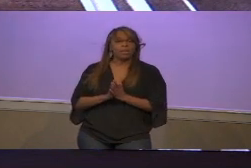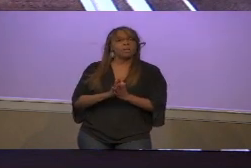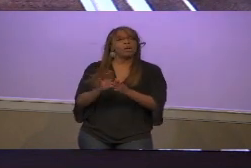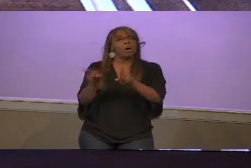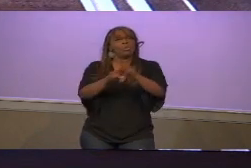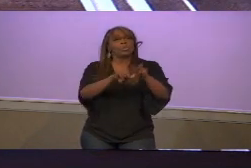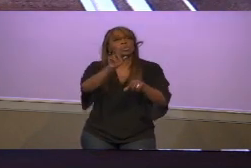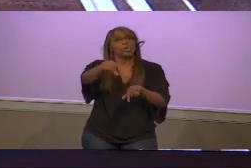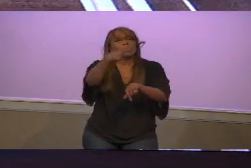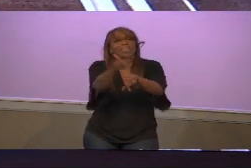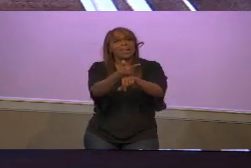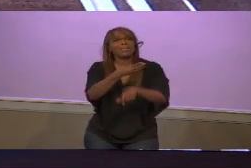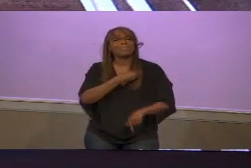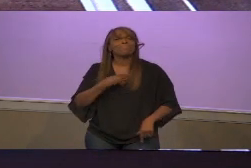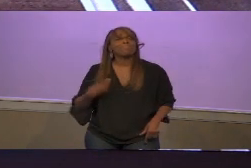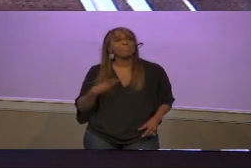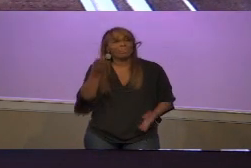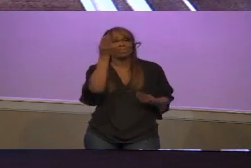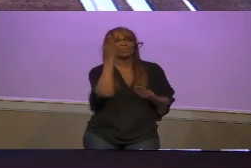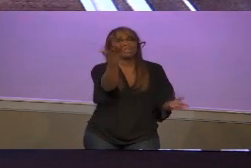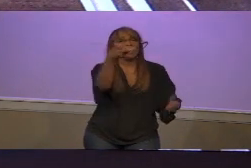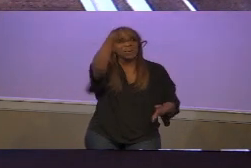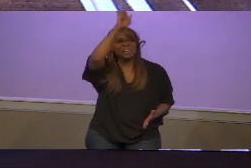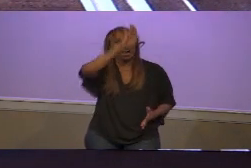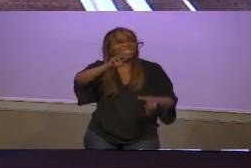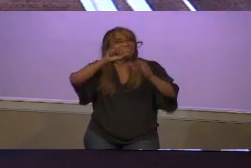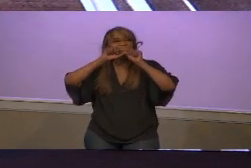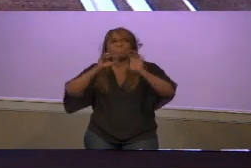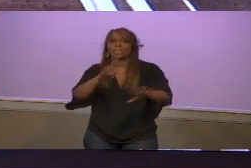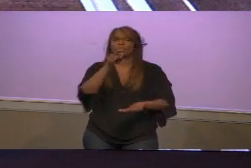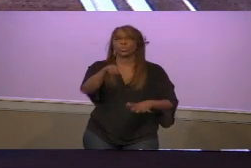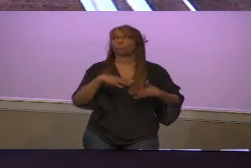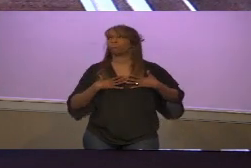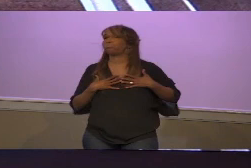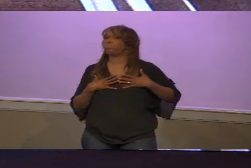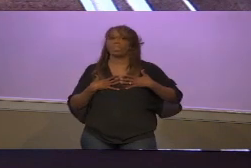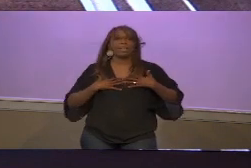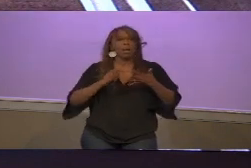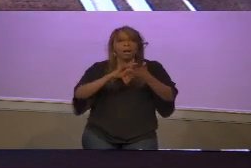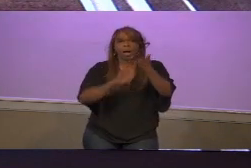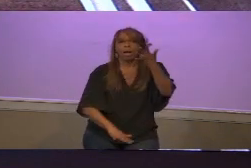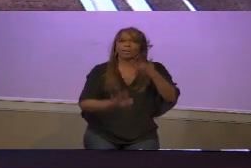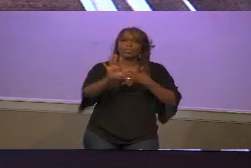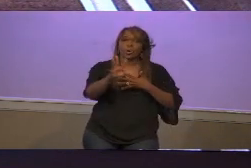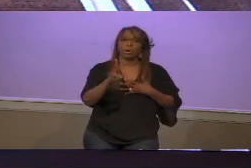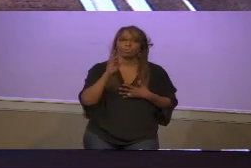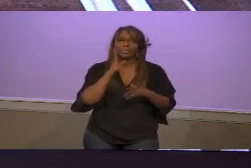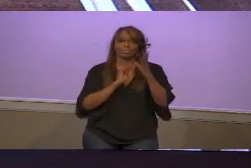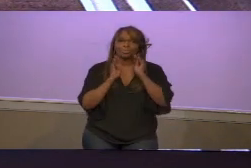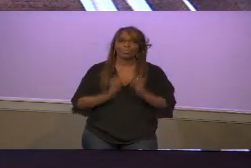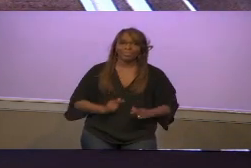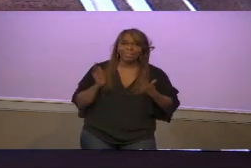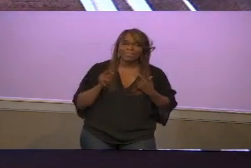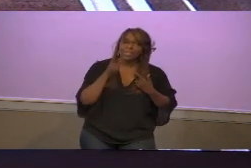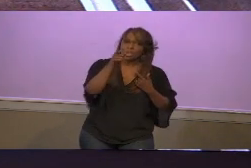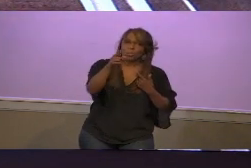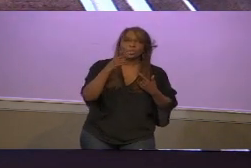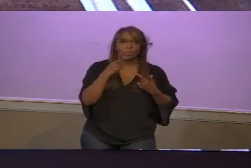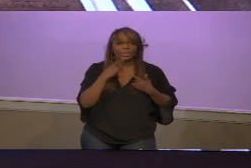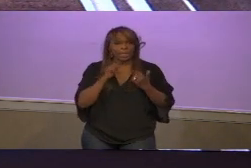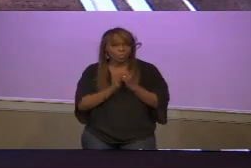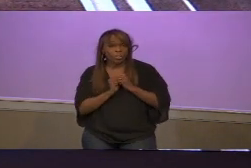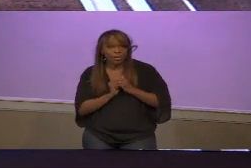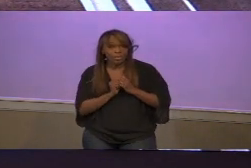Galilee congregation, look at how God has blessed you in many of the instances of your past. Wouldn't you say with